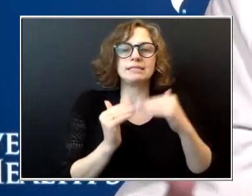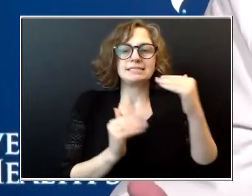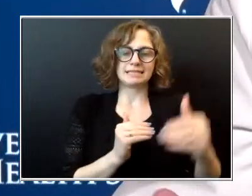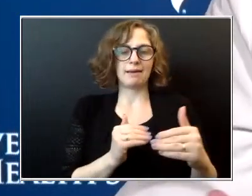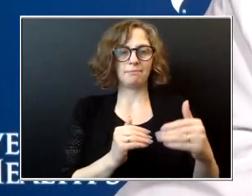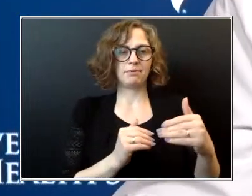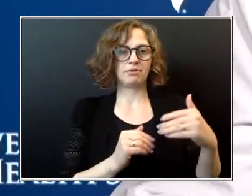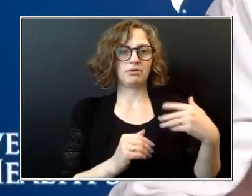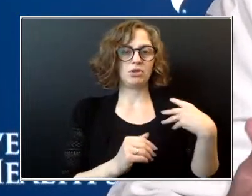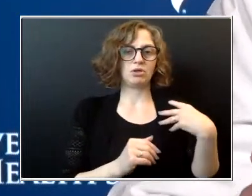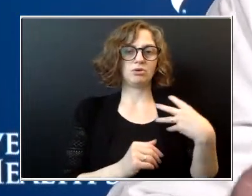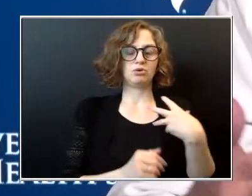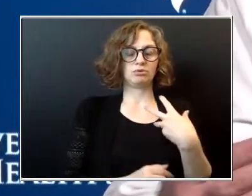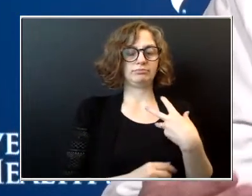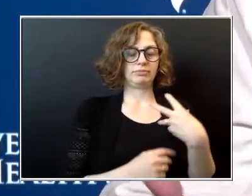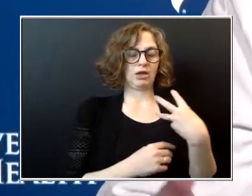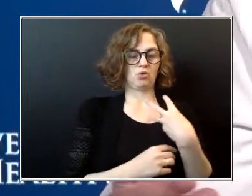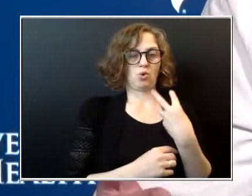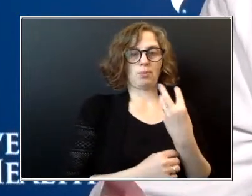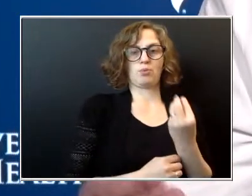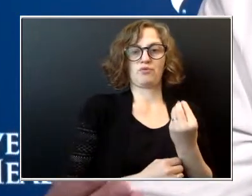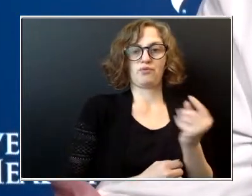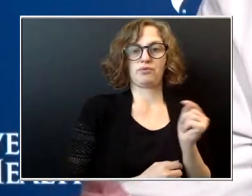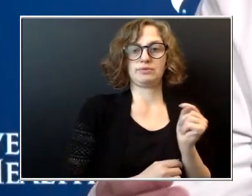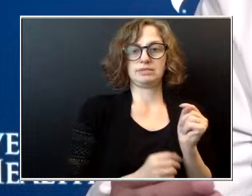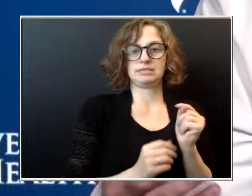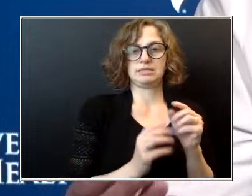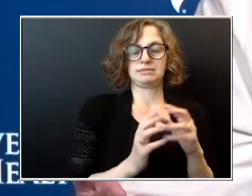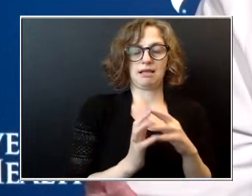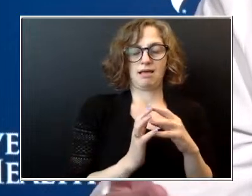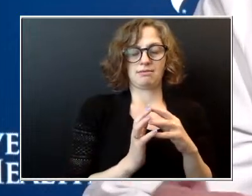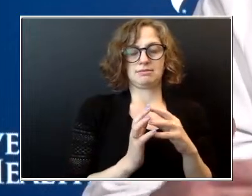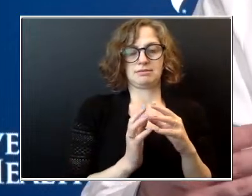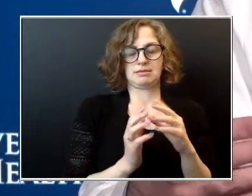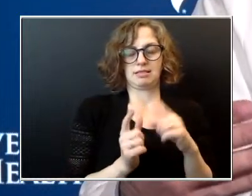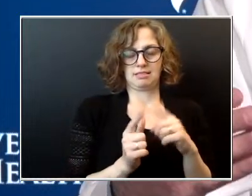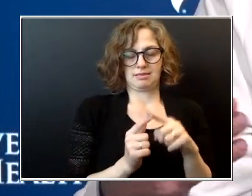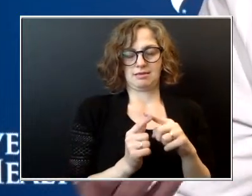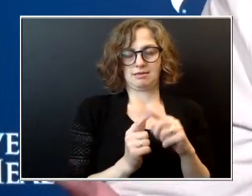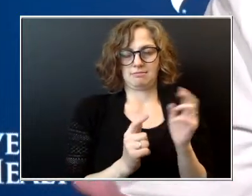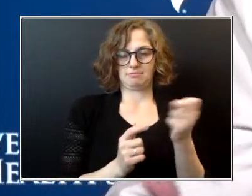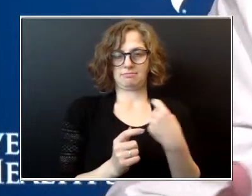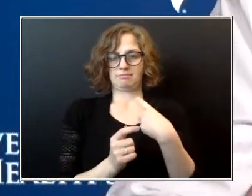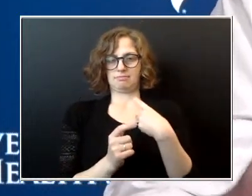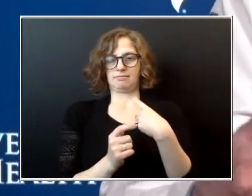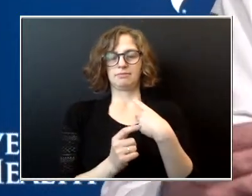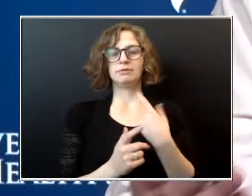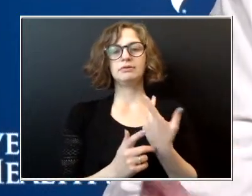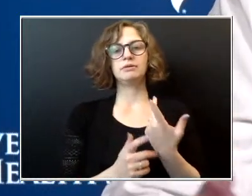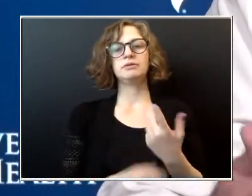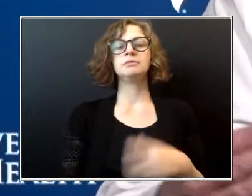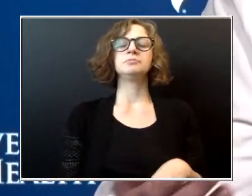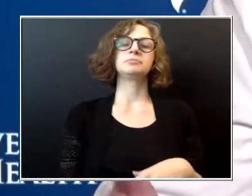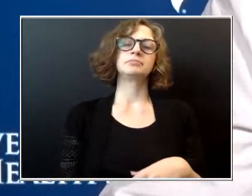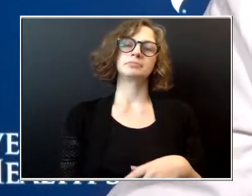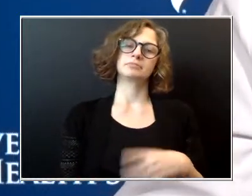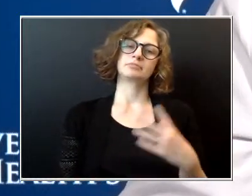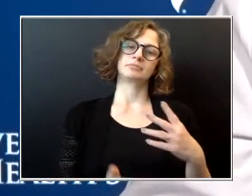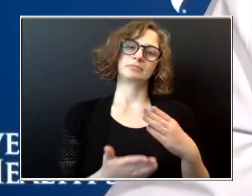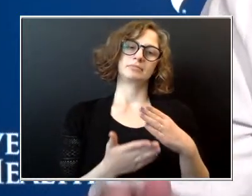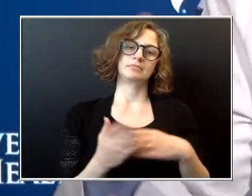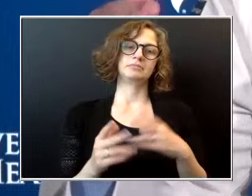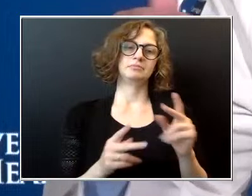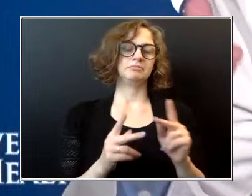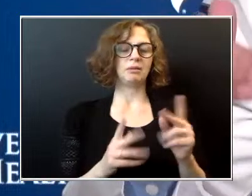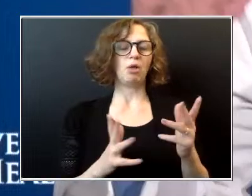I think the importance of that because there's issues about giving the CAR T cell, because of the manufacturing, the timing, the slot